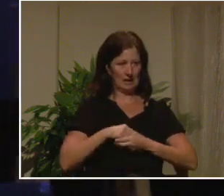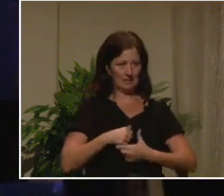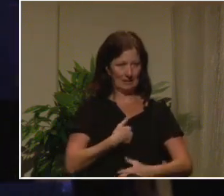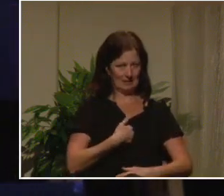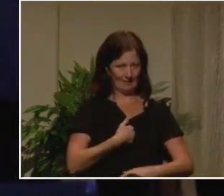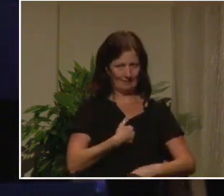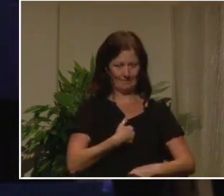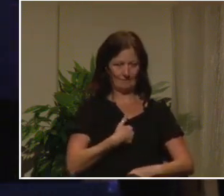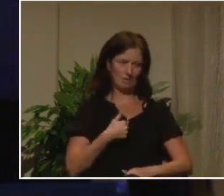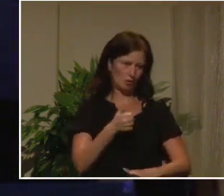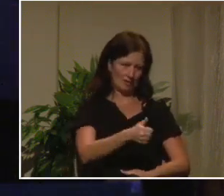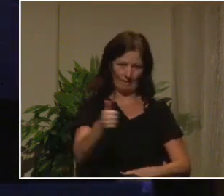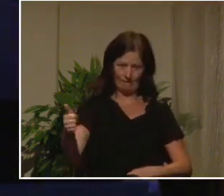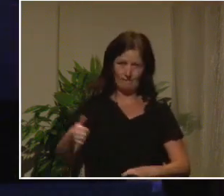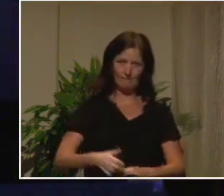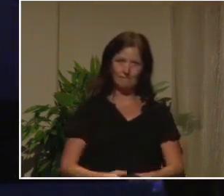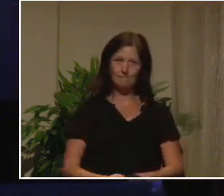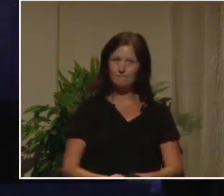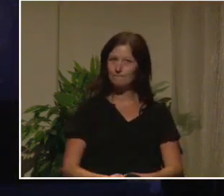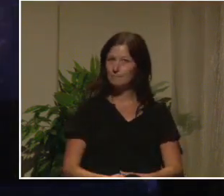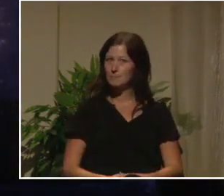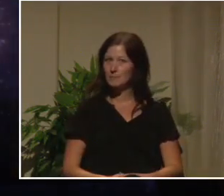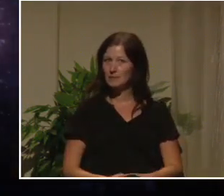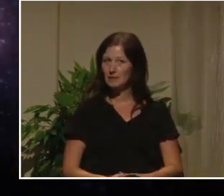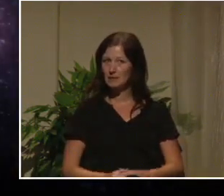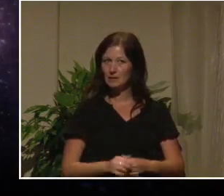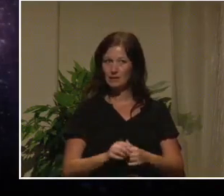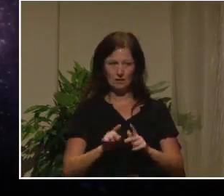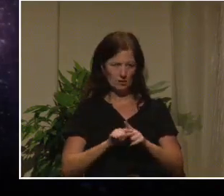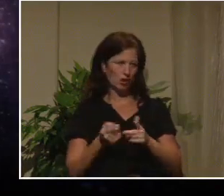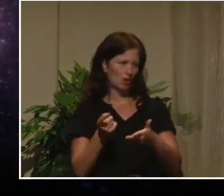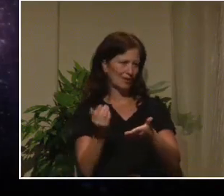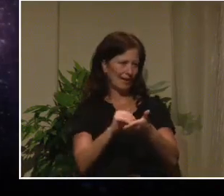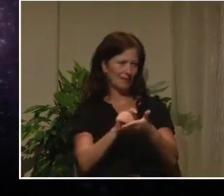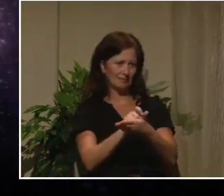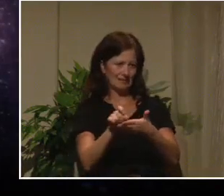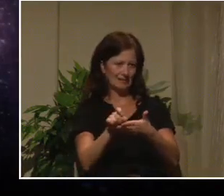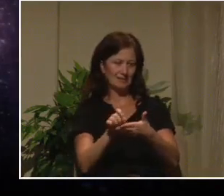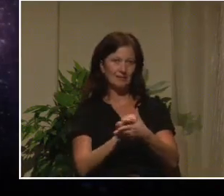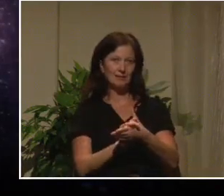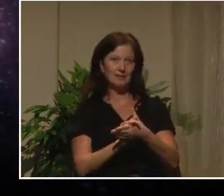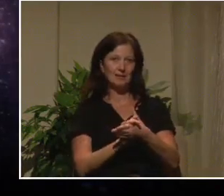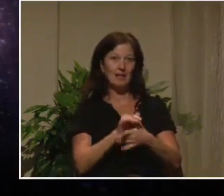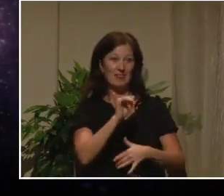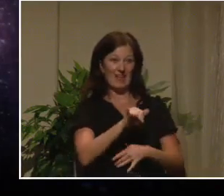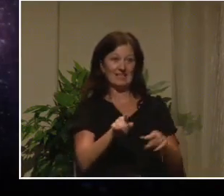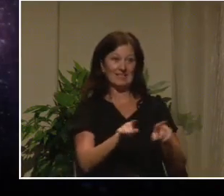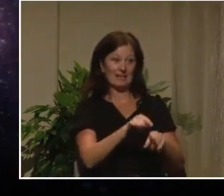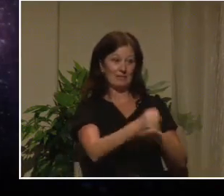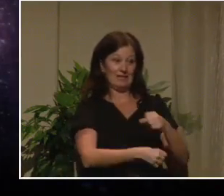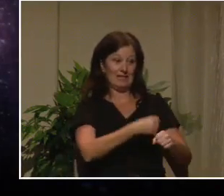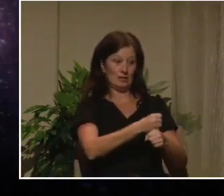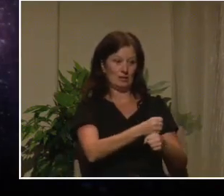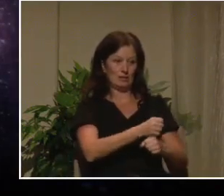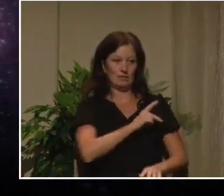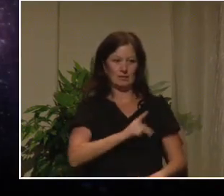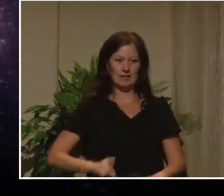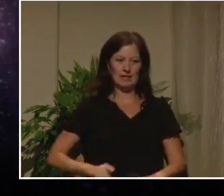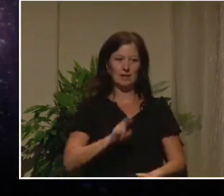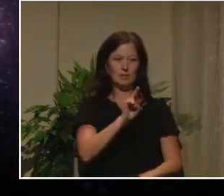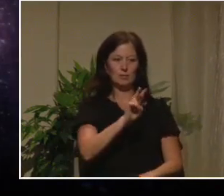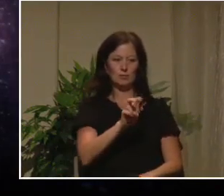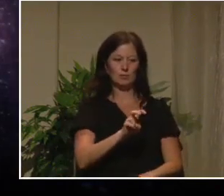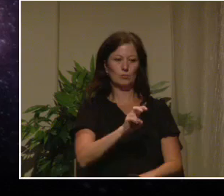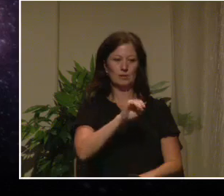passage begins like this. In the year King Uzziah died, I saw